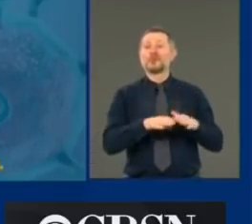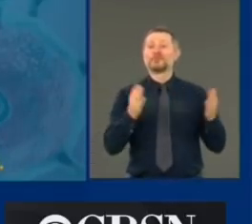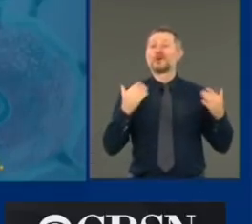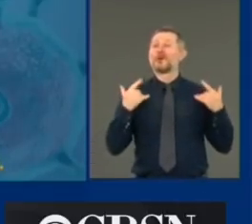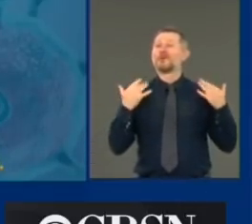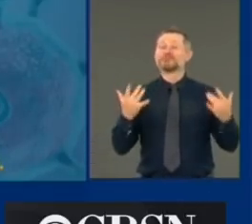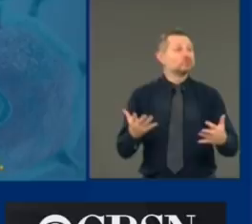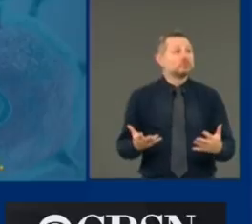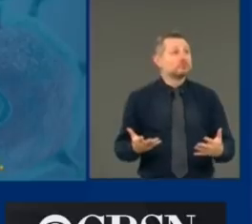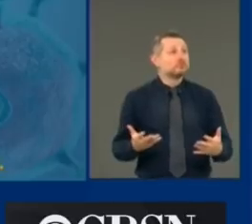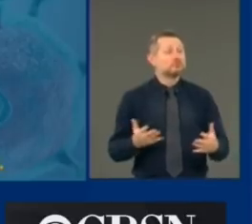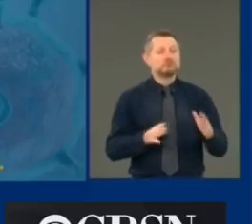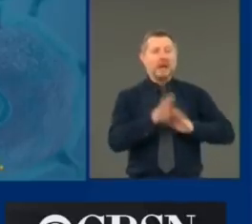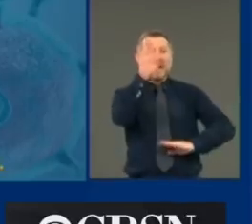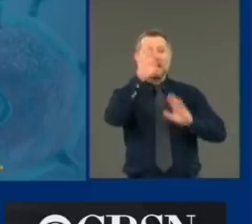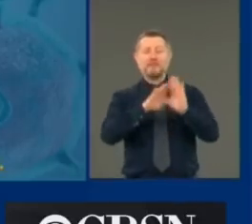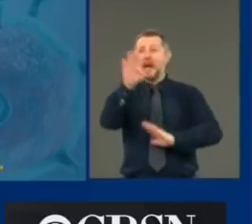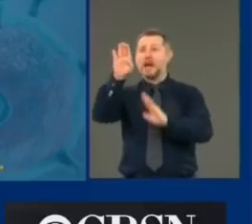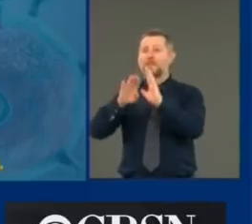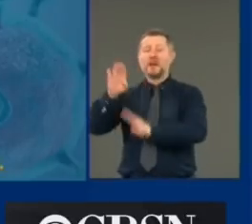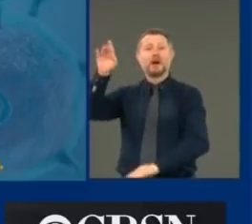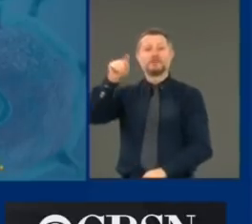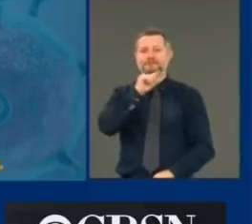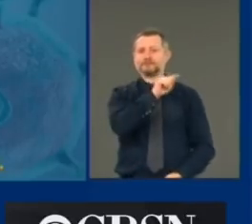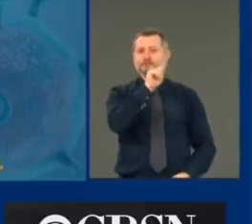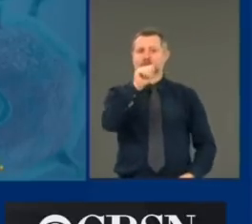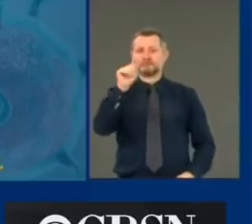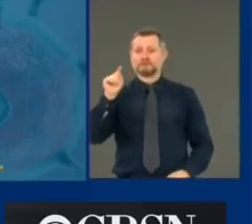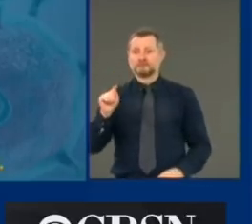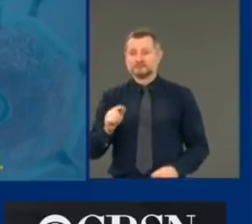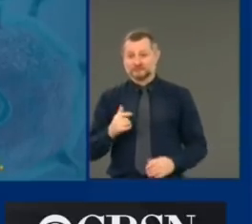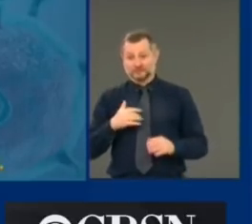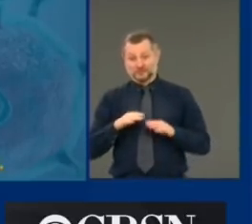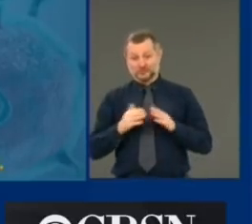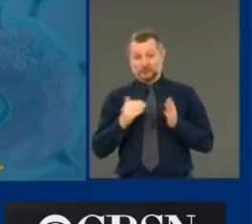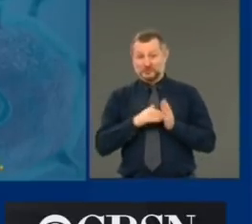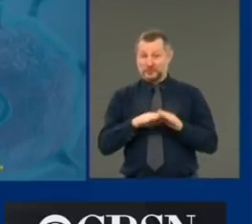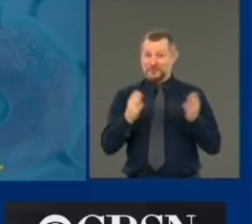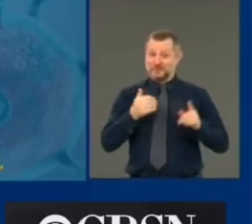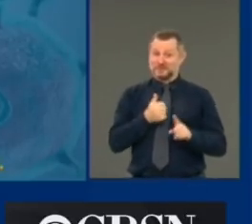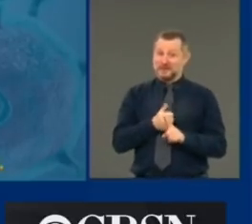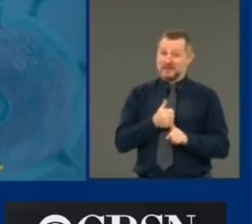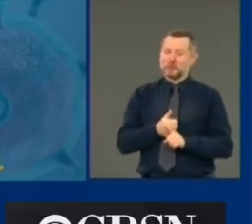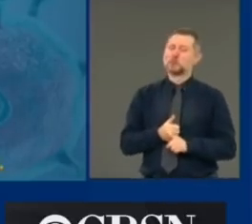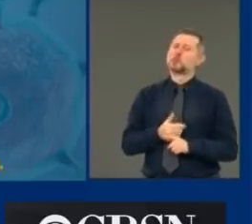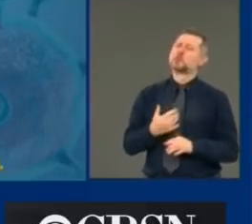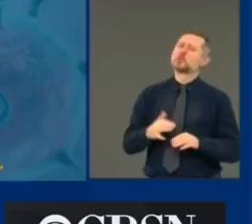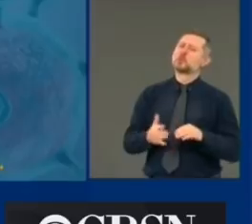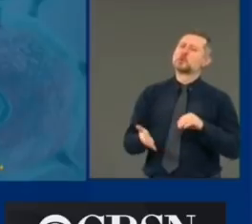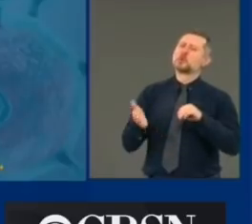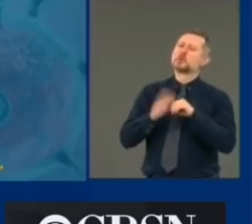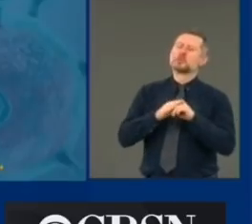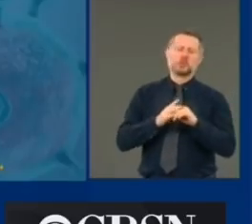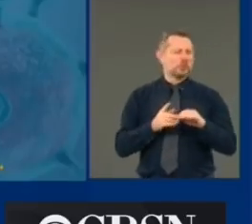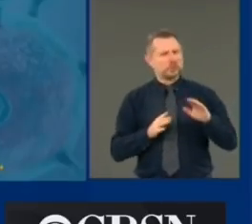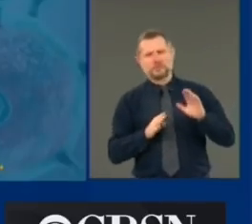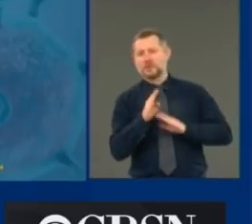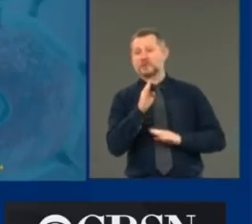go up, right? They all have the same chart. Reopening, and the number goes up. New